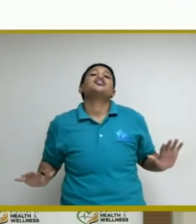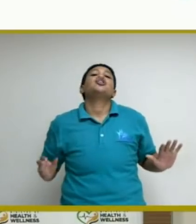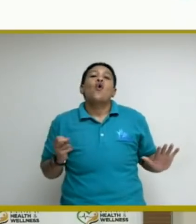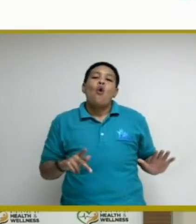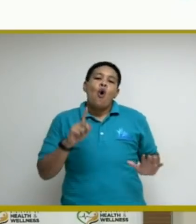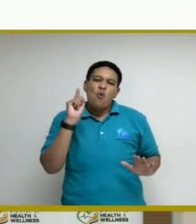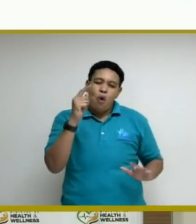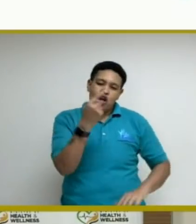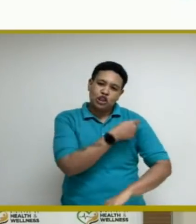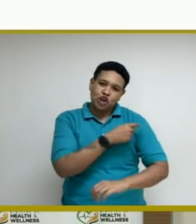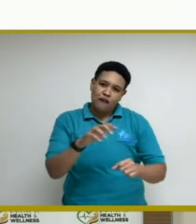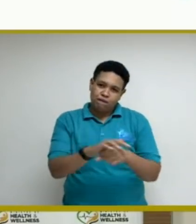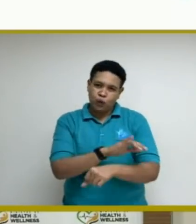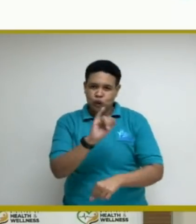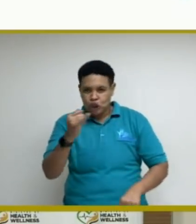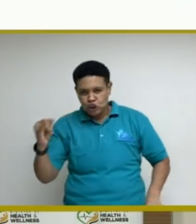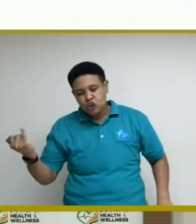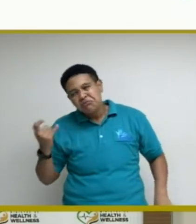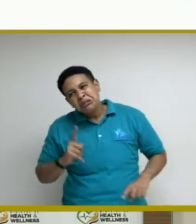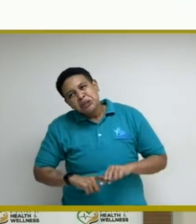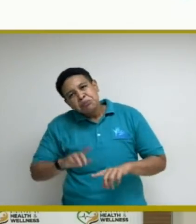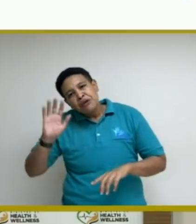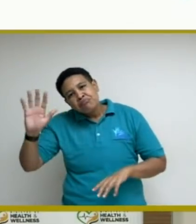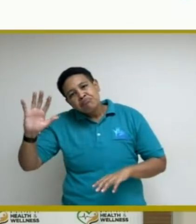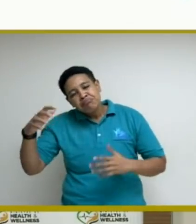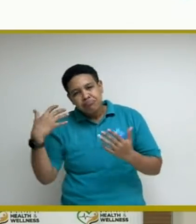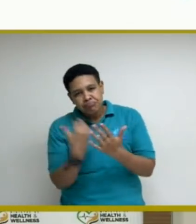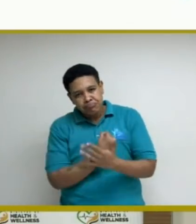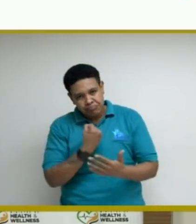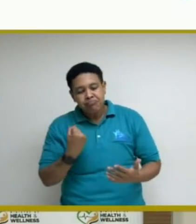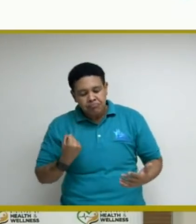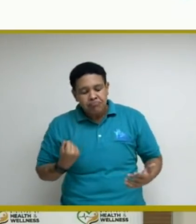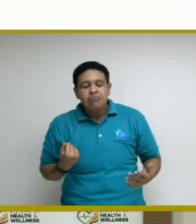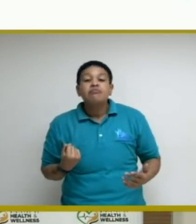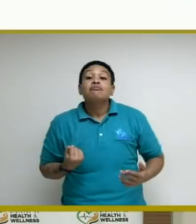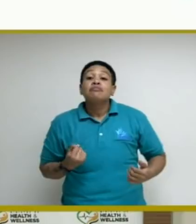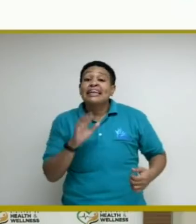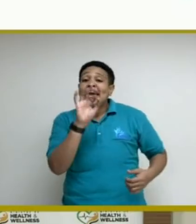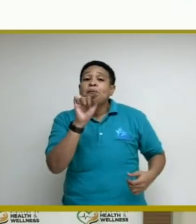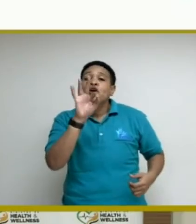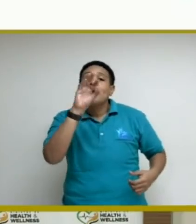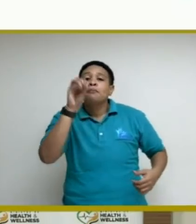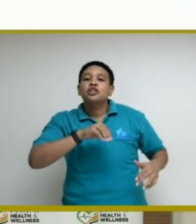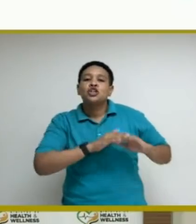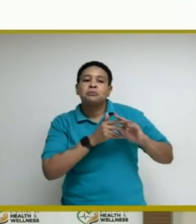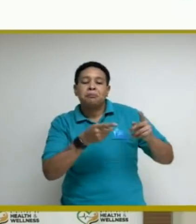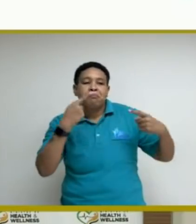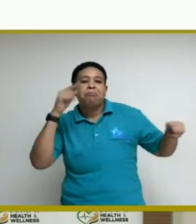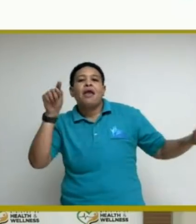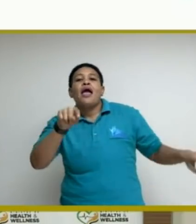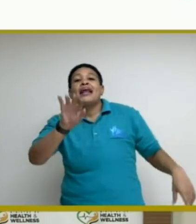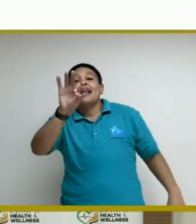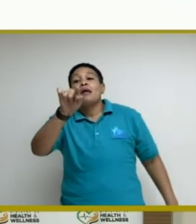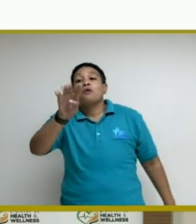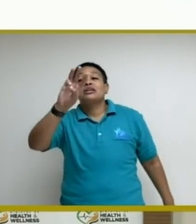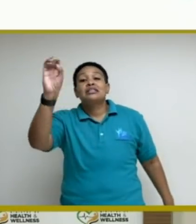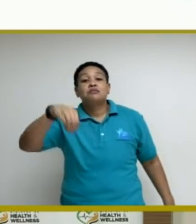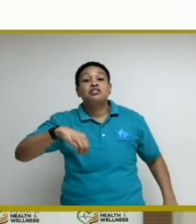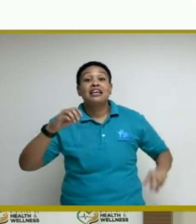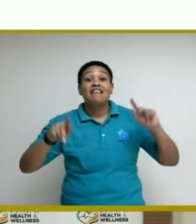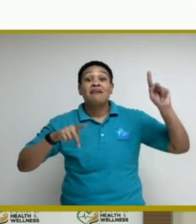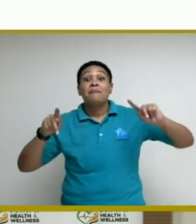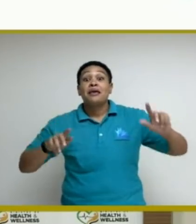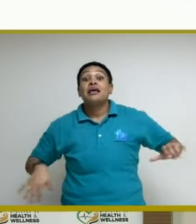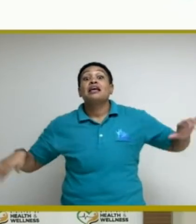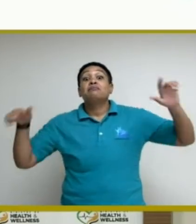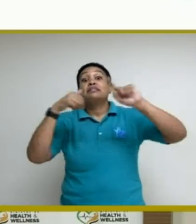doses of a 2-dose vaccine, or they've gotten 1 dose of a 1-dose vaccine. We have 9.6% of the population